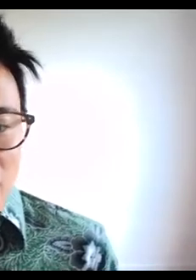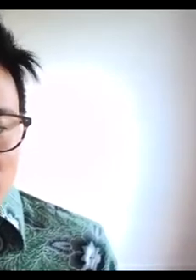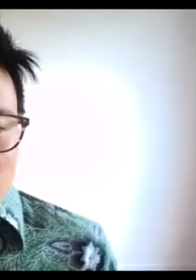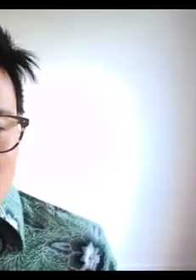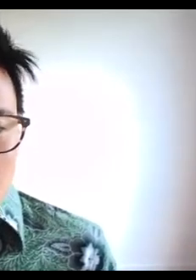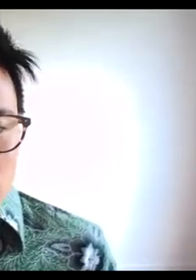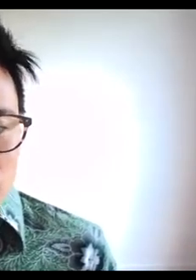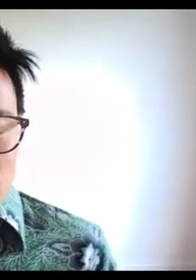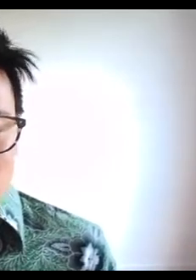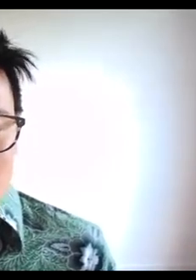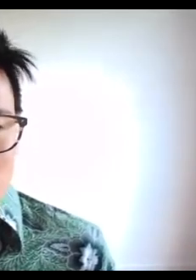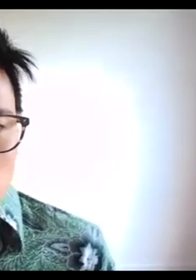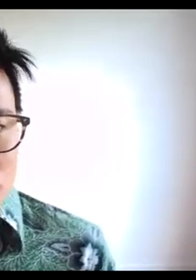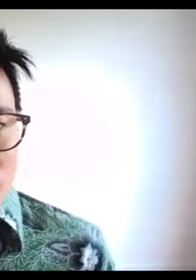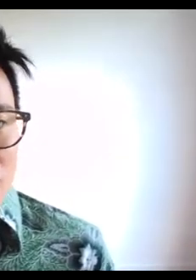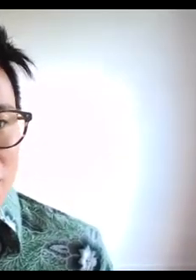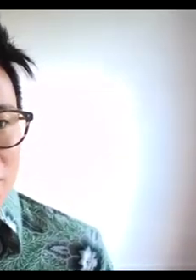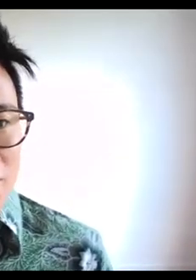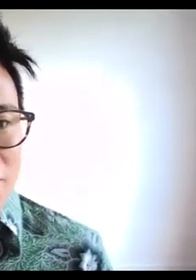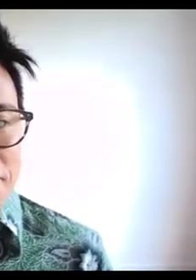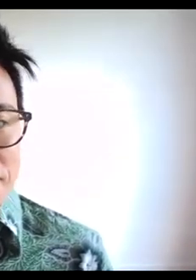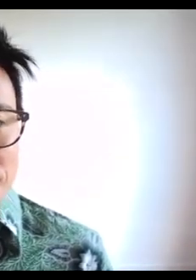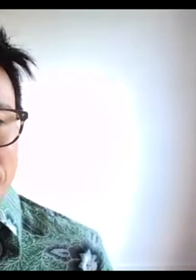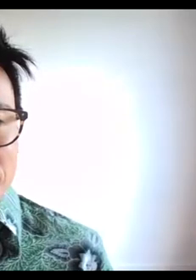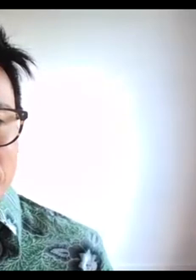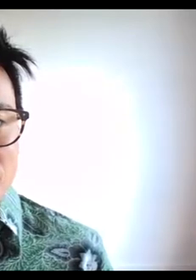Welcome back from your small groups.